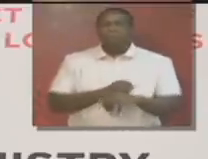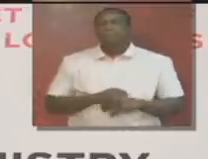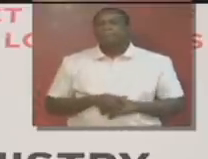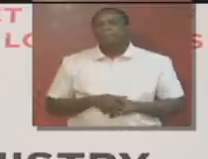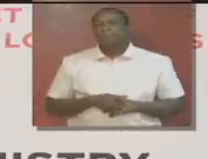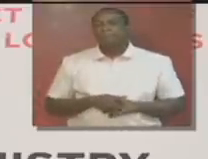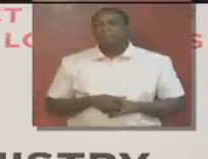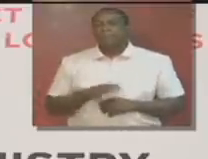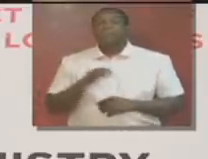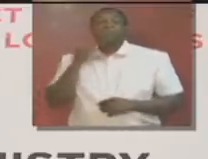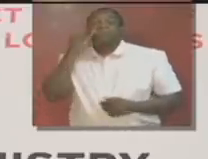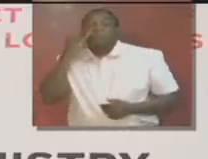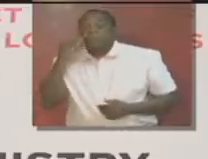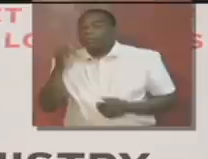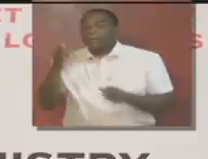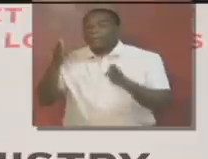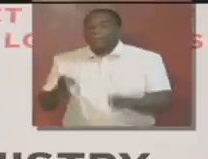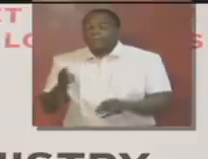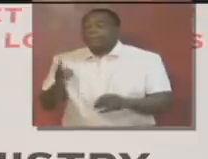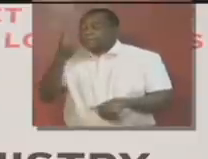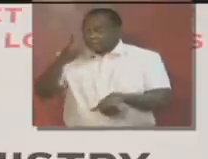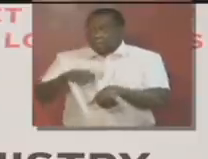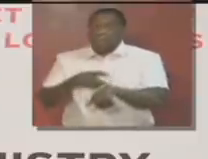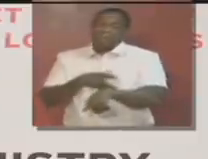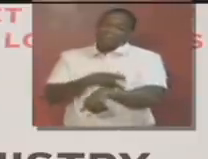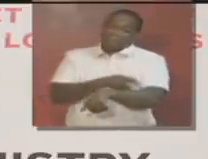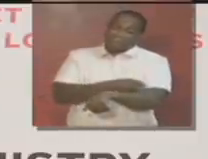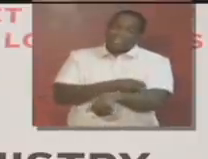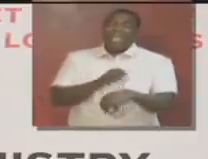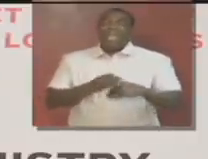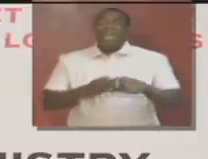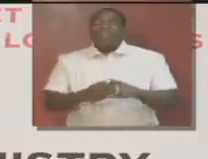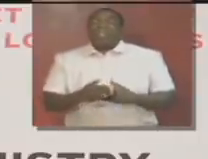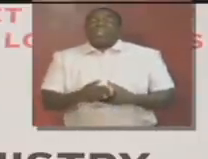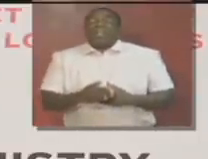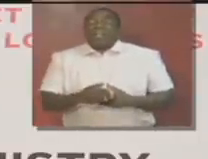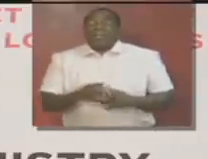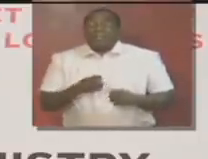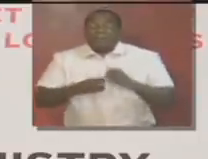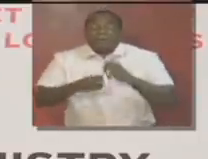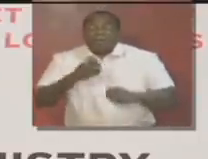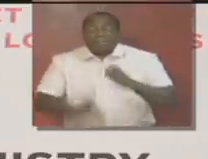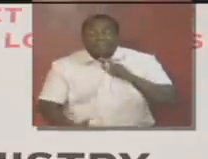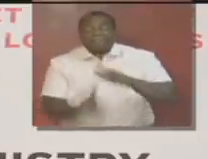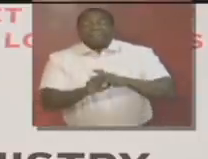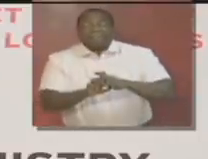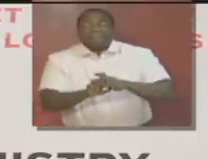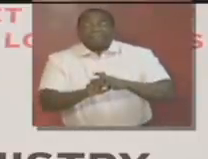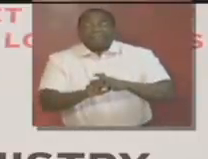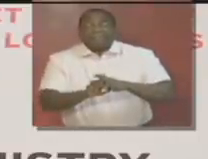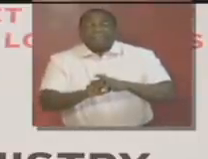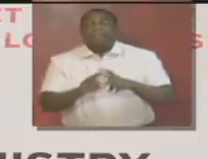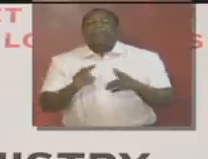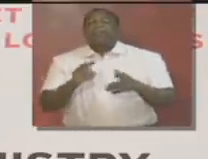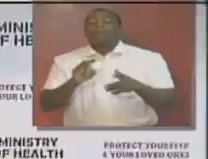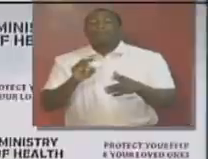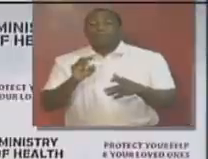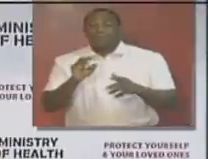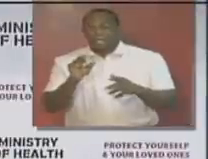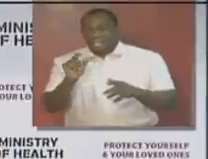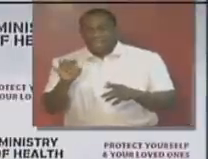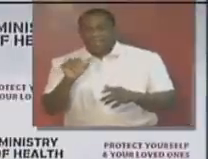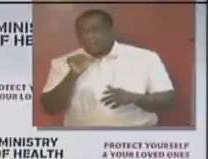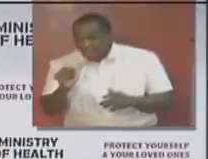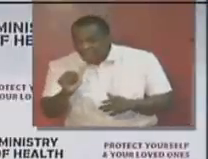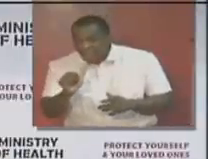reaction that they as individuals have to the first vaccine, they should receive their second dose of vaccine as scheduled. Thank